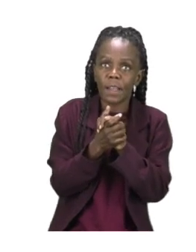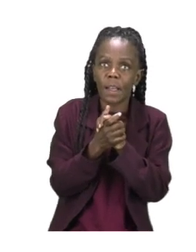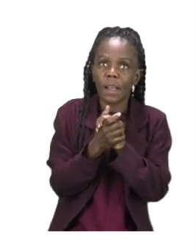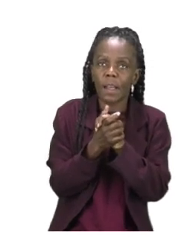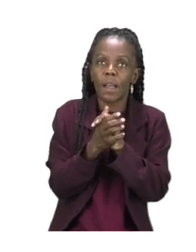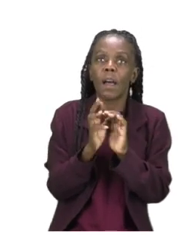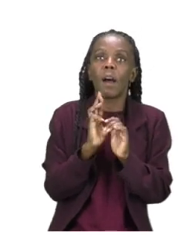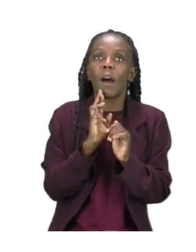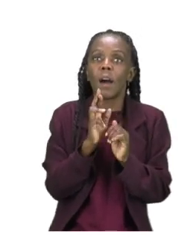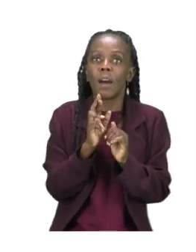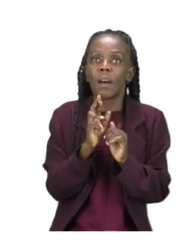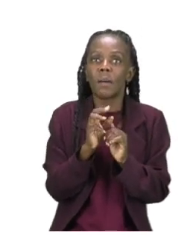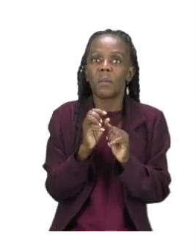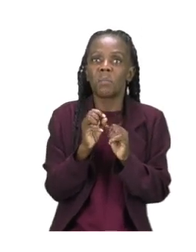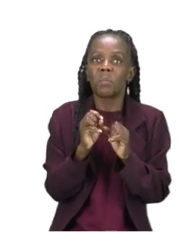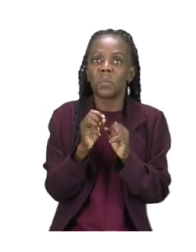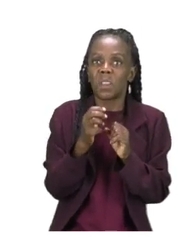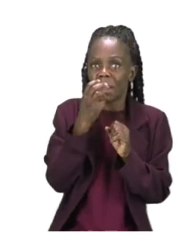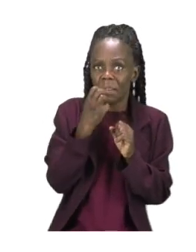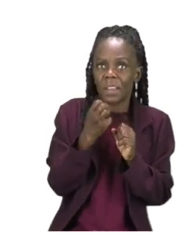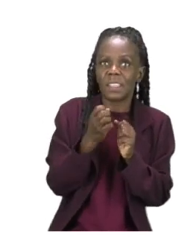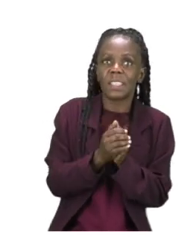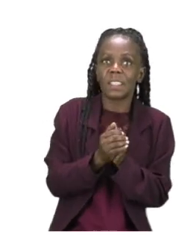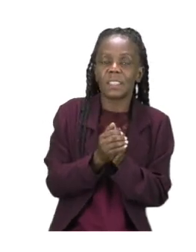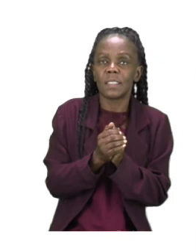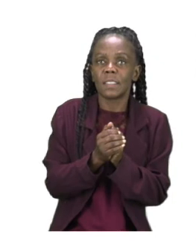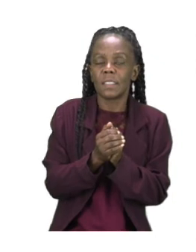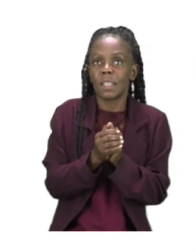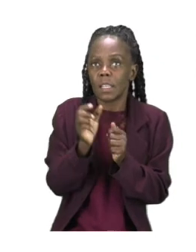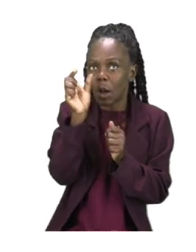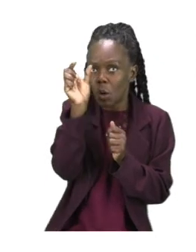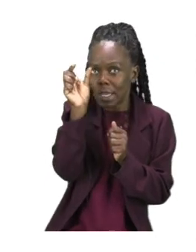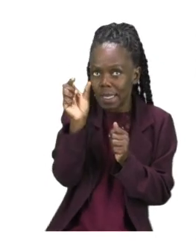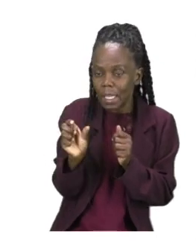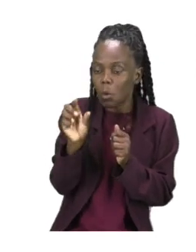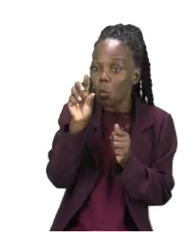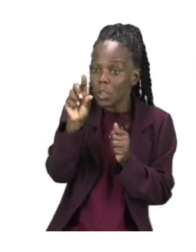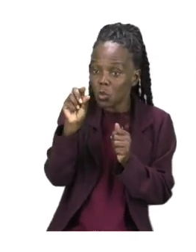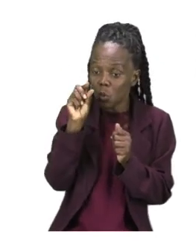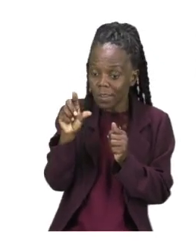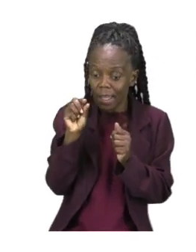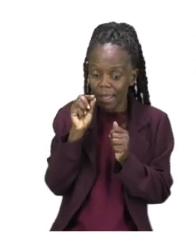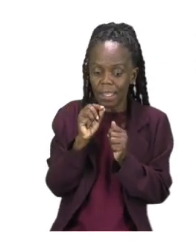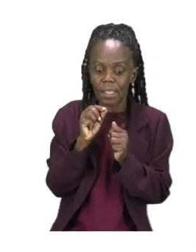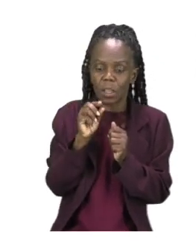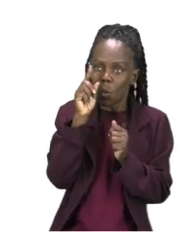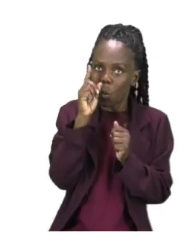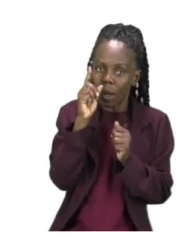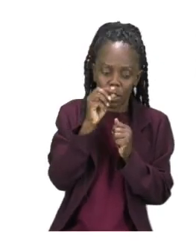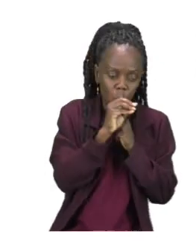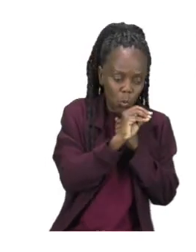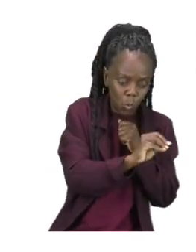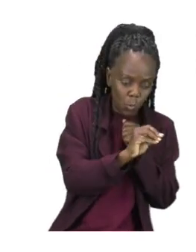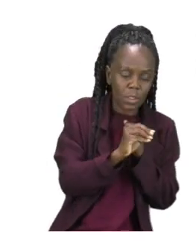its, our, or mine? Now remember, Lisa is